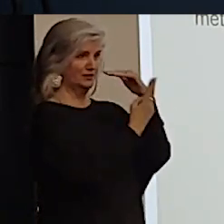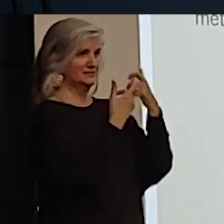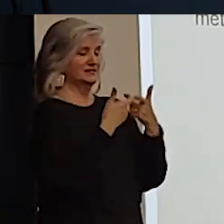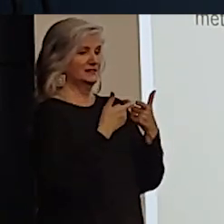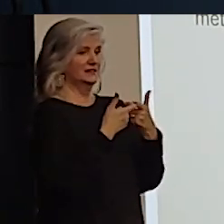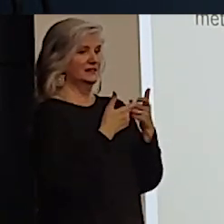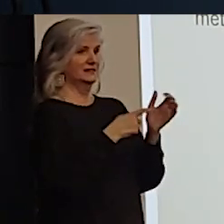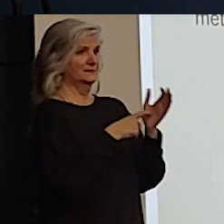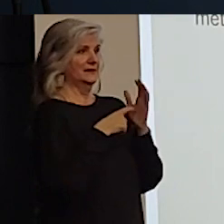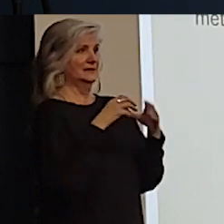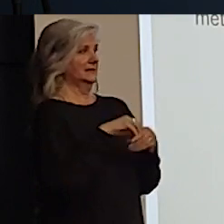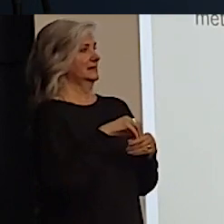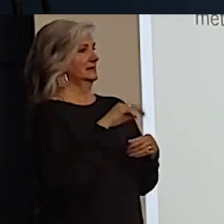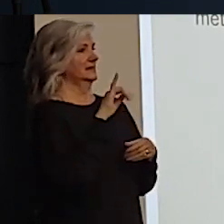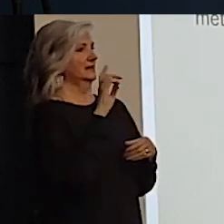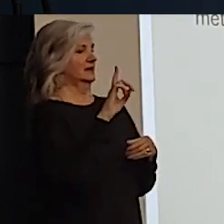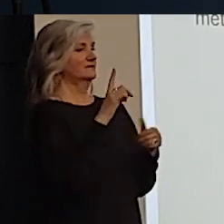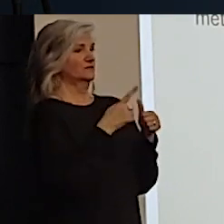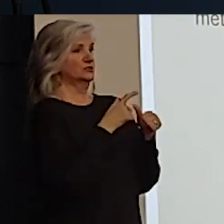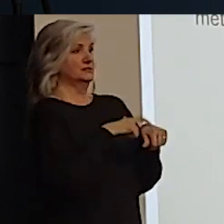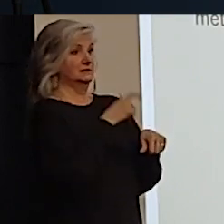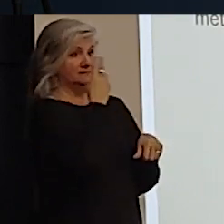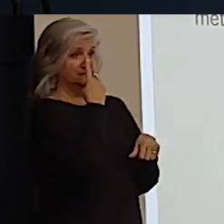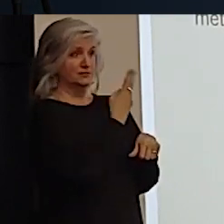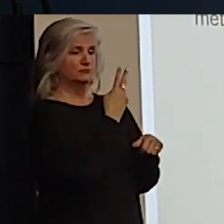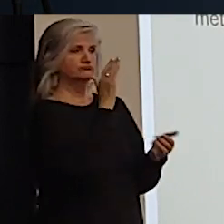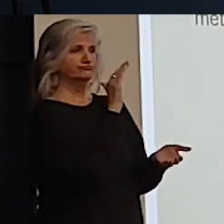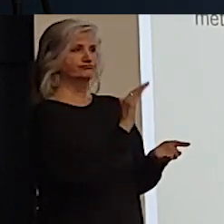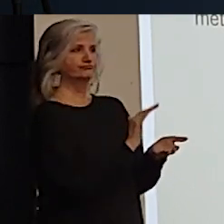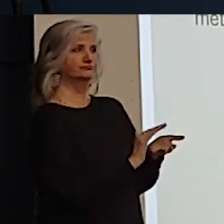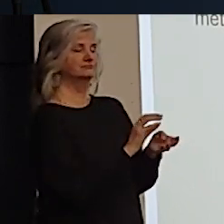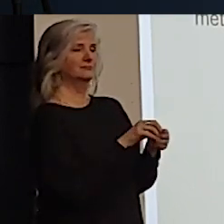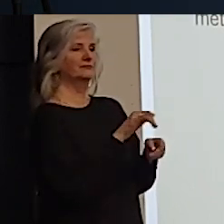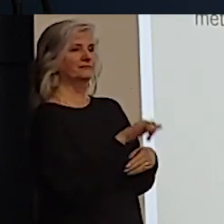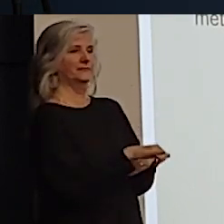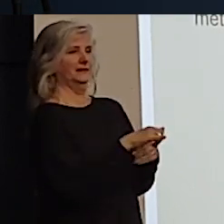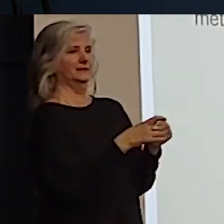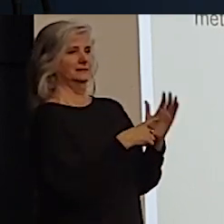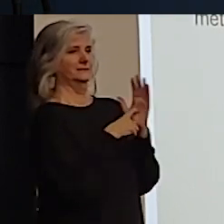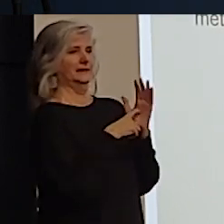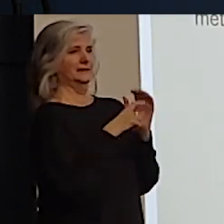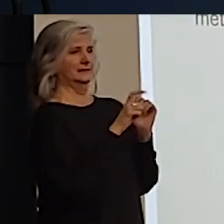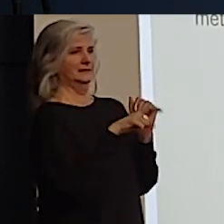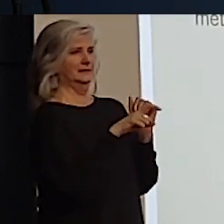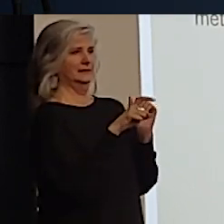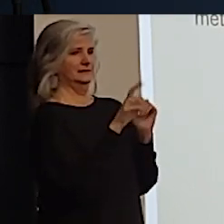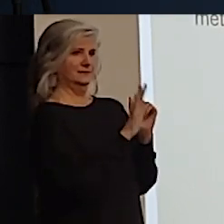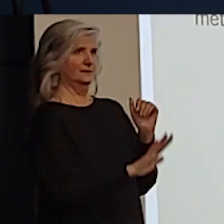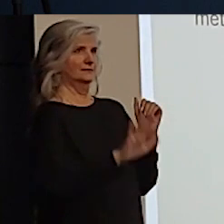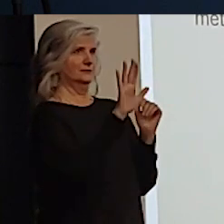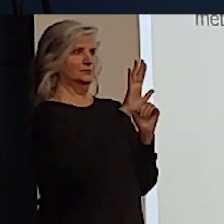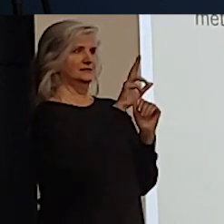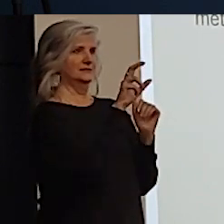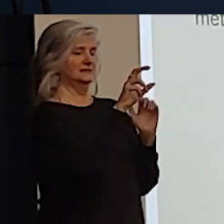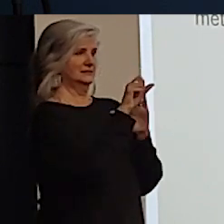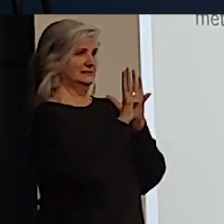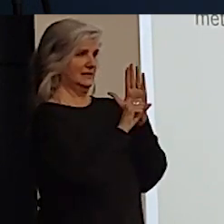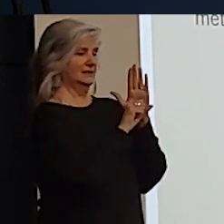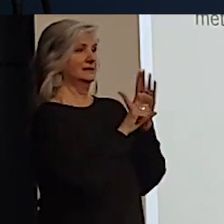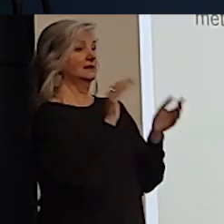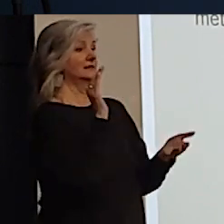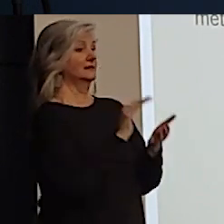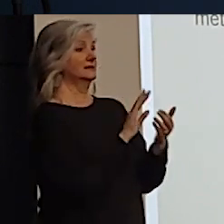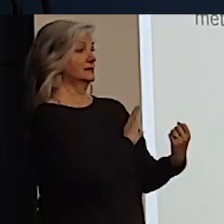in Indiana, for the first time started to see a reduction in the demand needs across the state, meaning less power